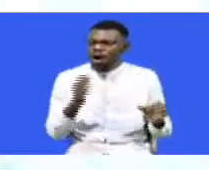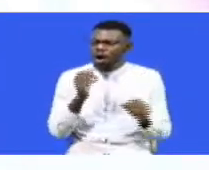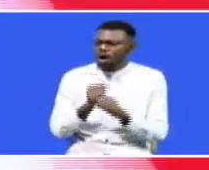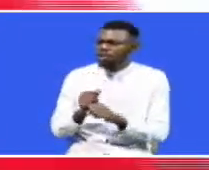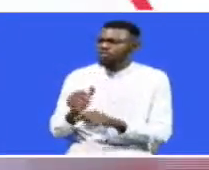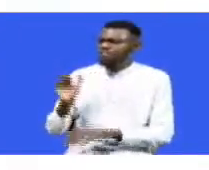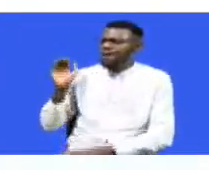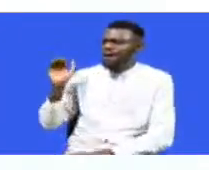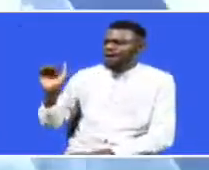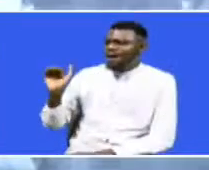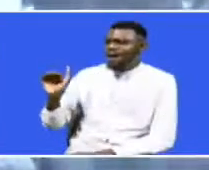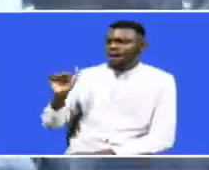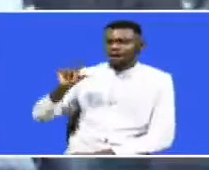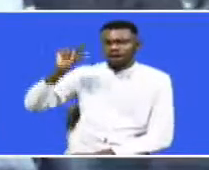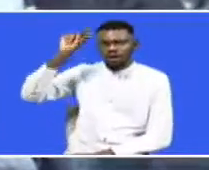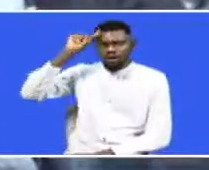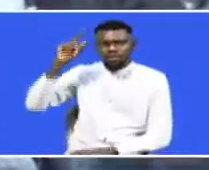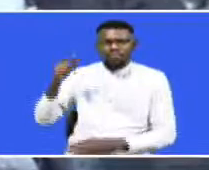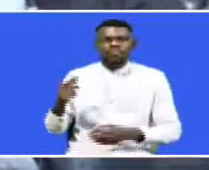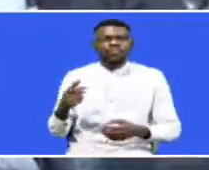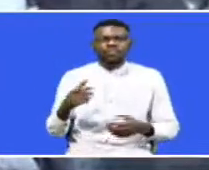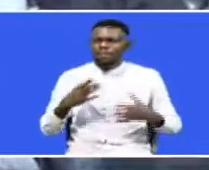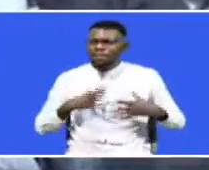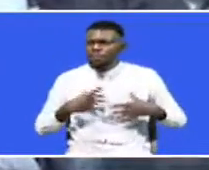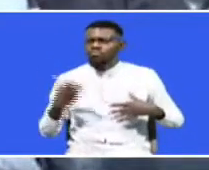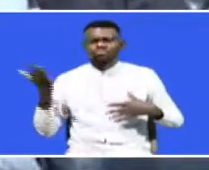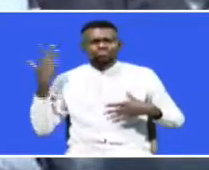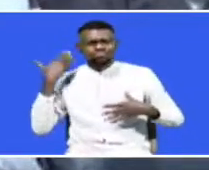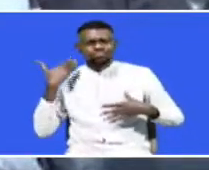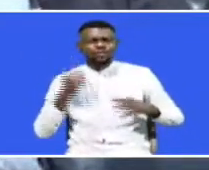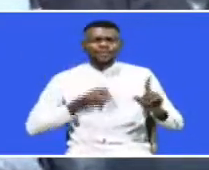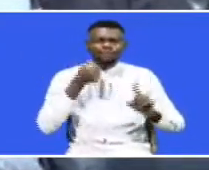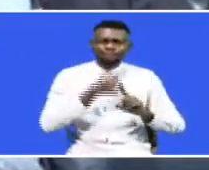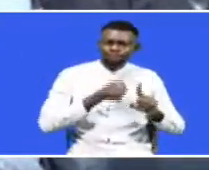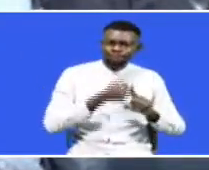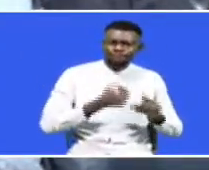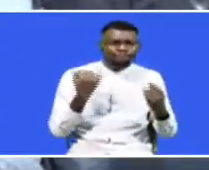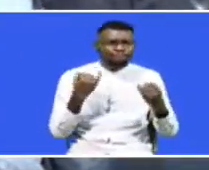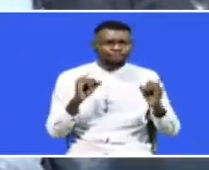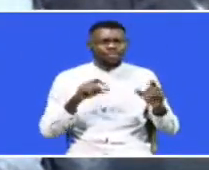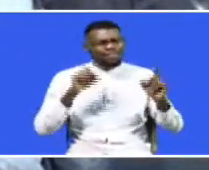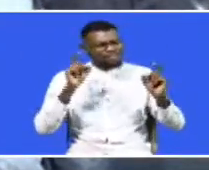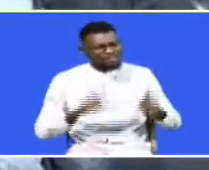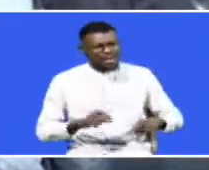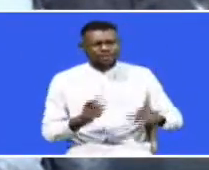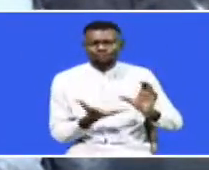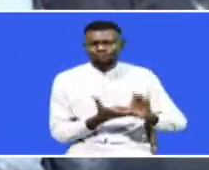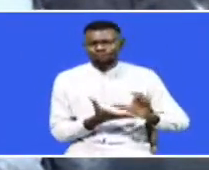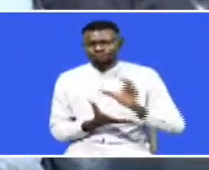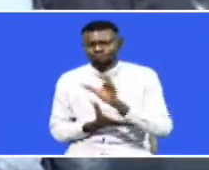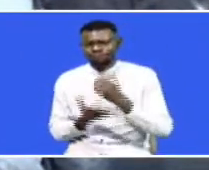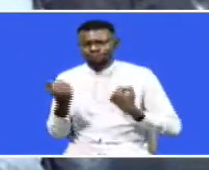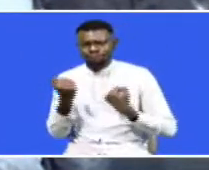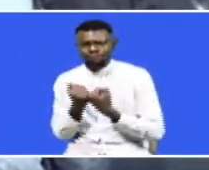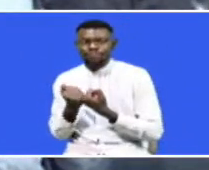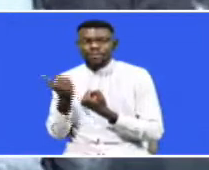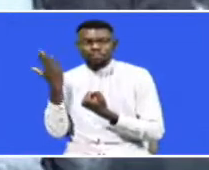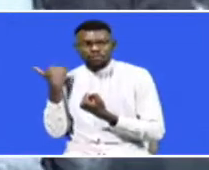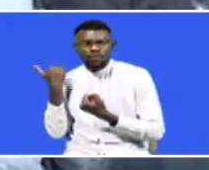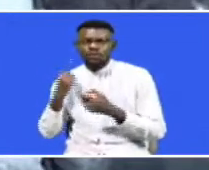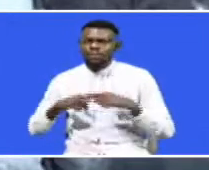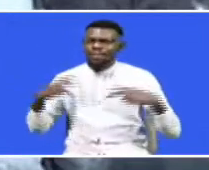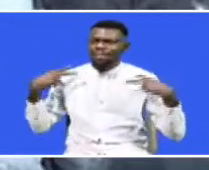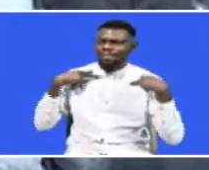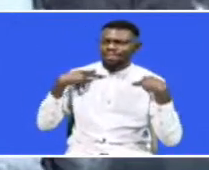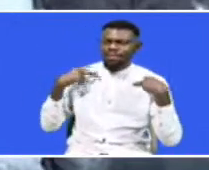asking the government to compensate veterans who took part in liberating the country from the yokes of colonialism. The